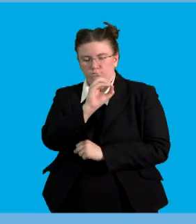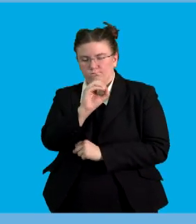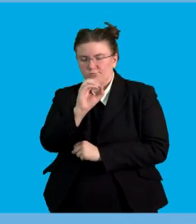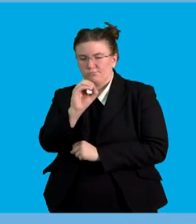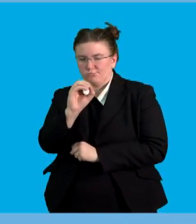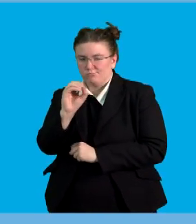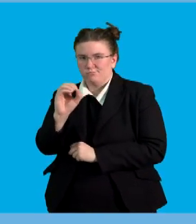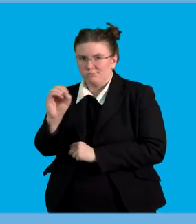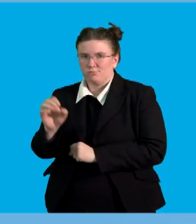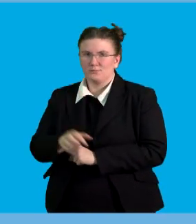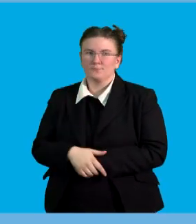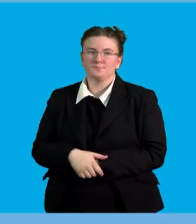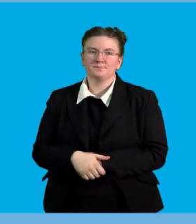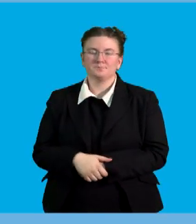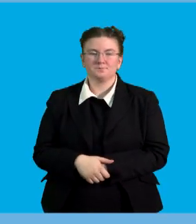rigid state.